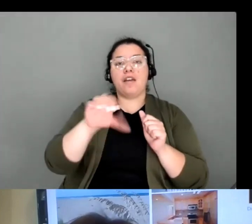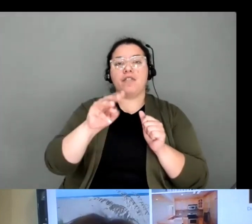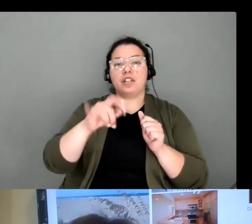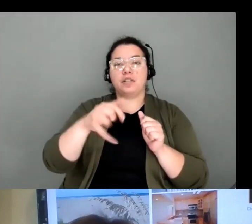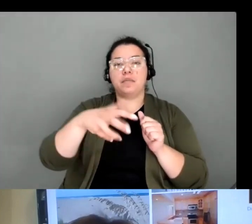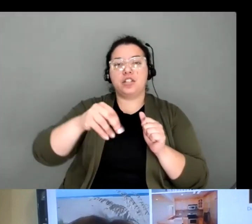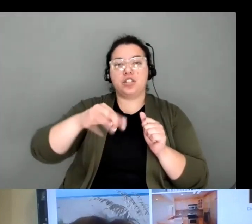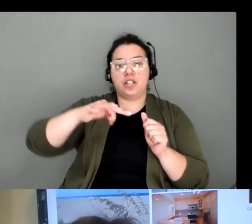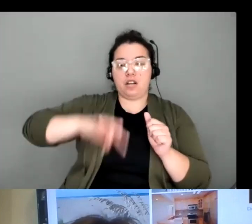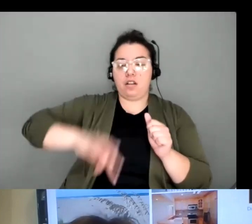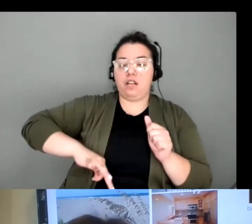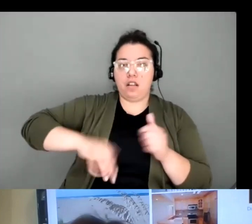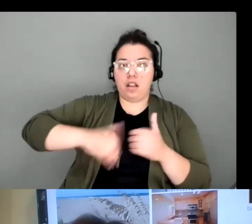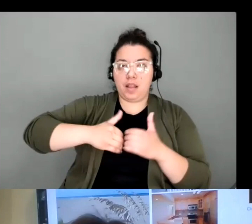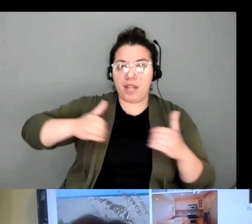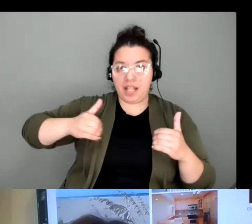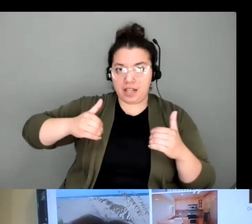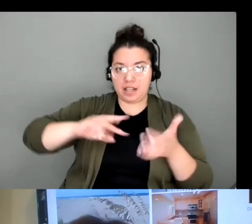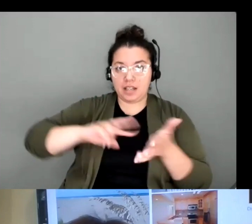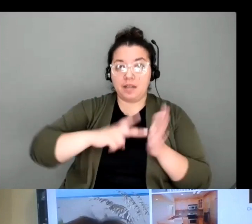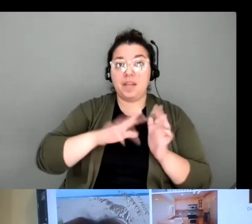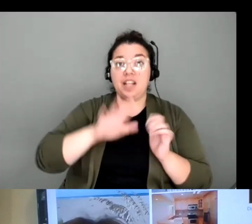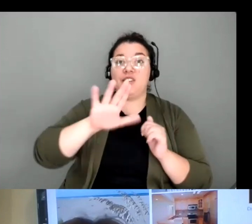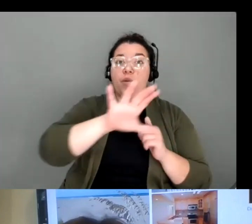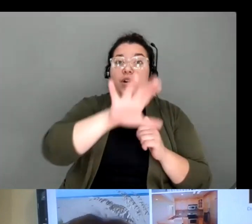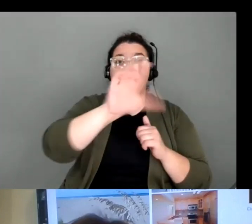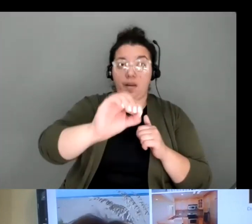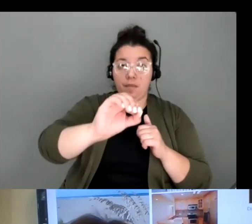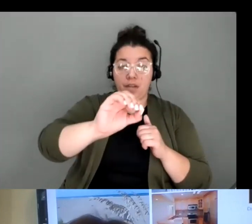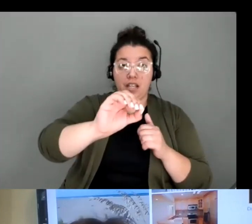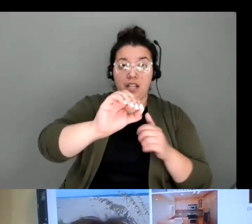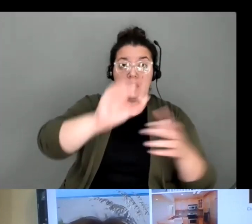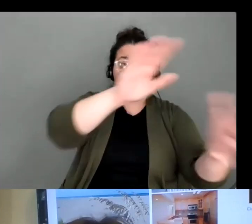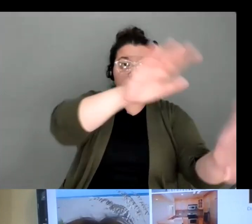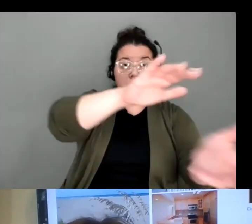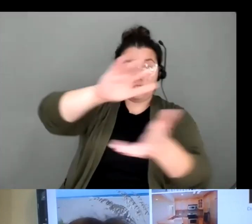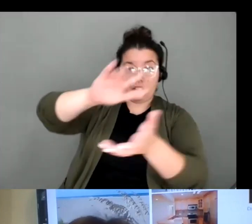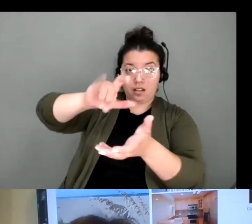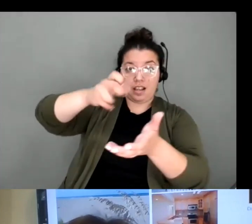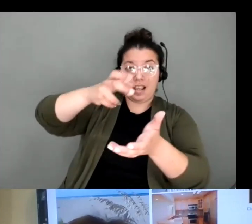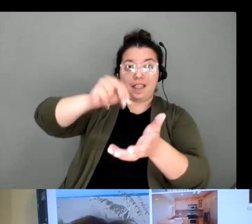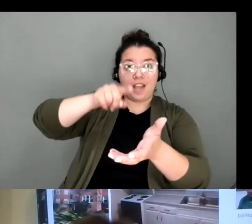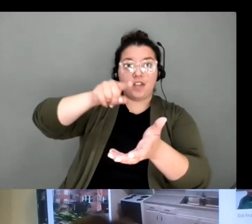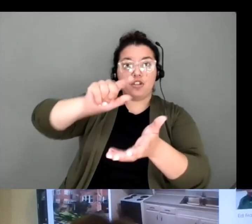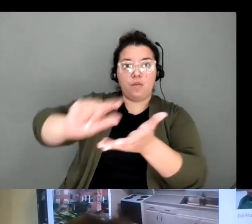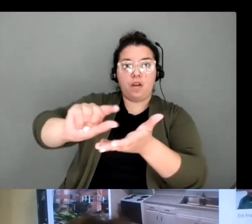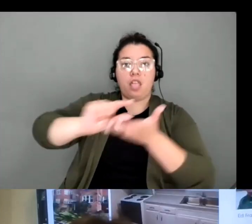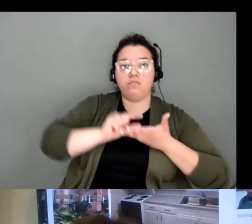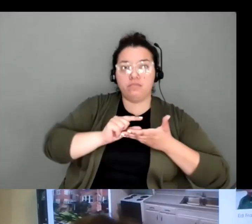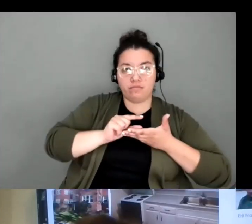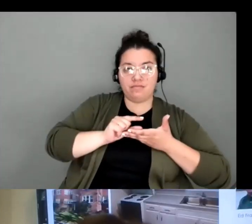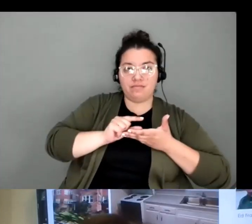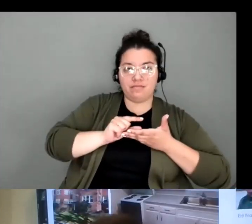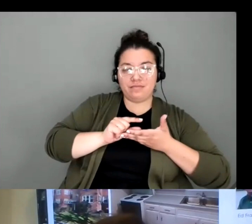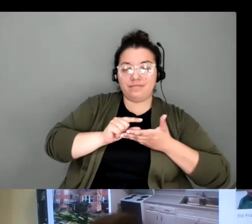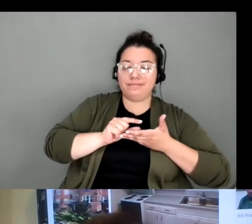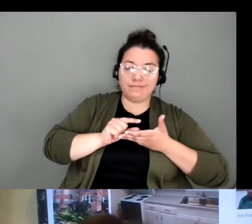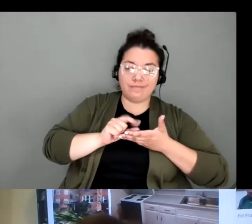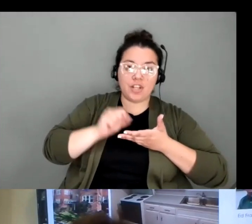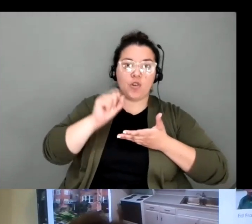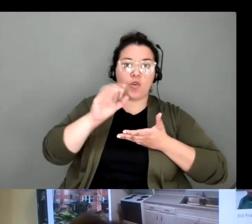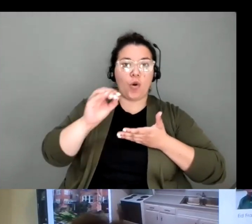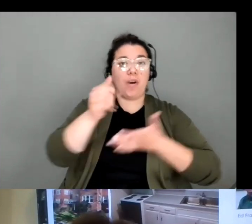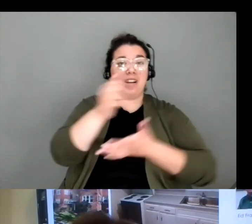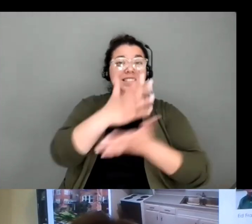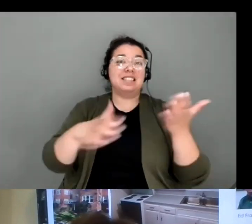estate company gets that money and then you get your split. It's your split. So going into companies, some